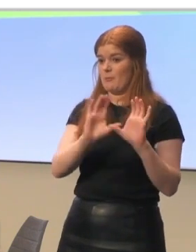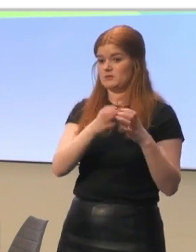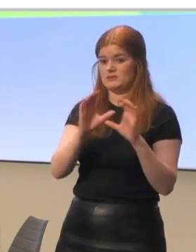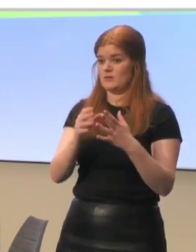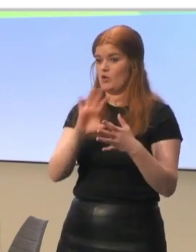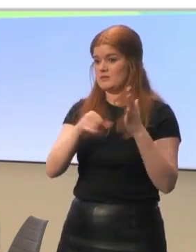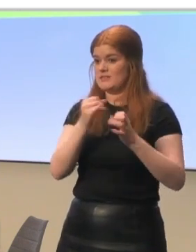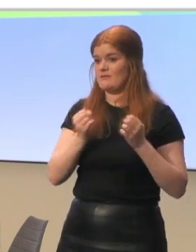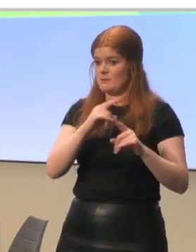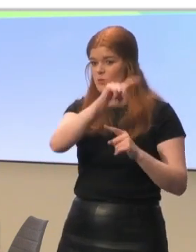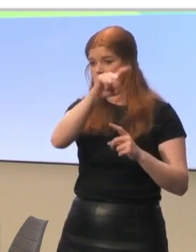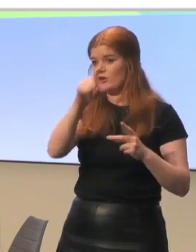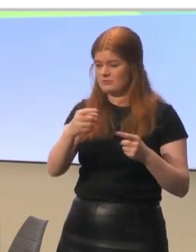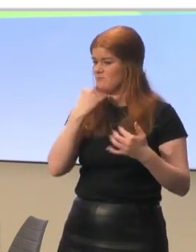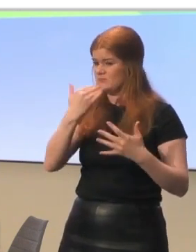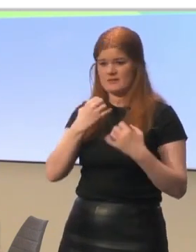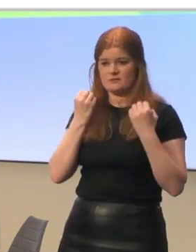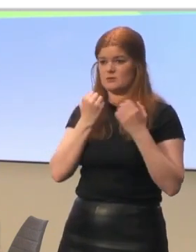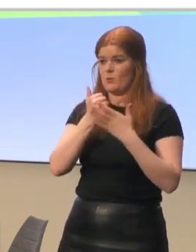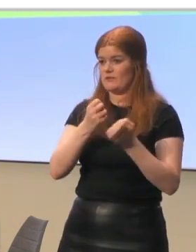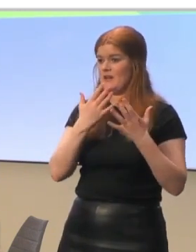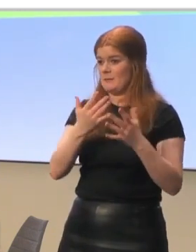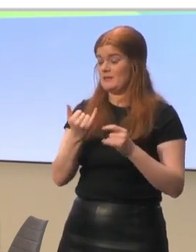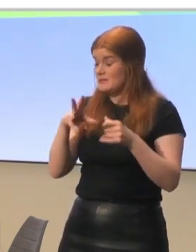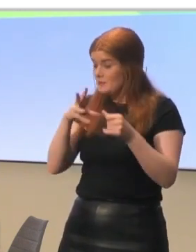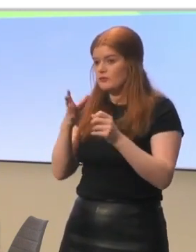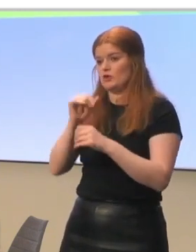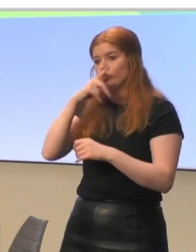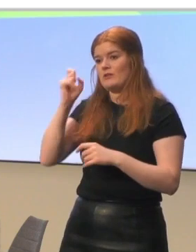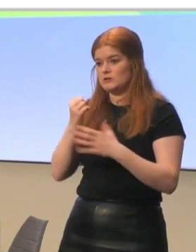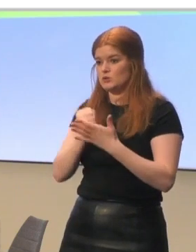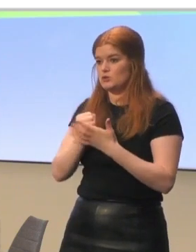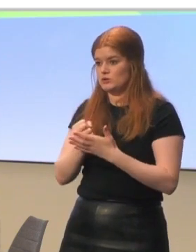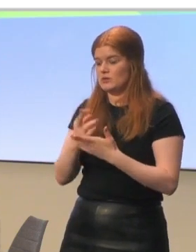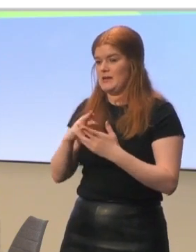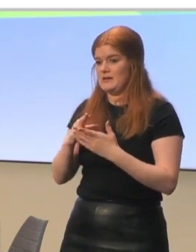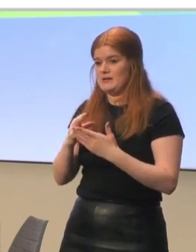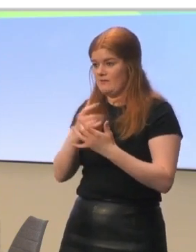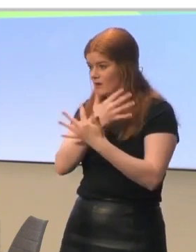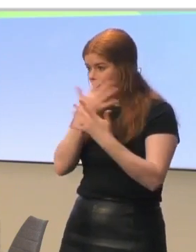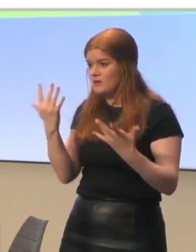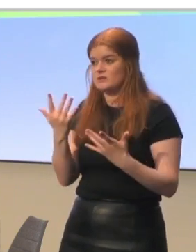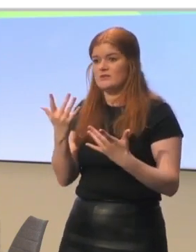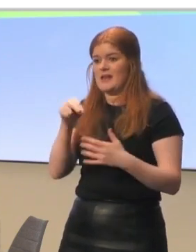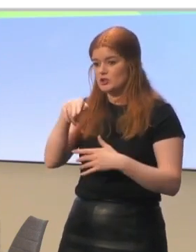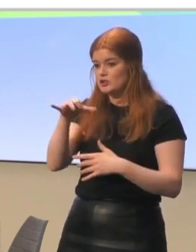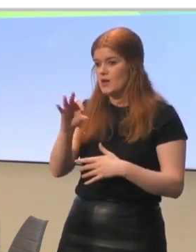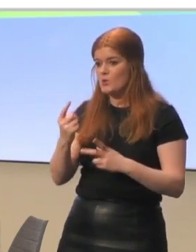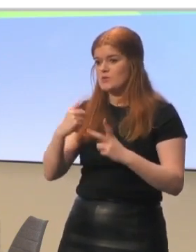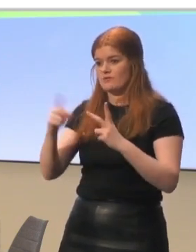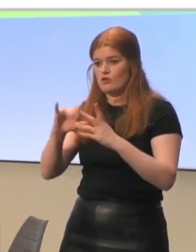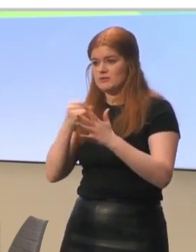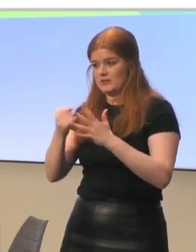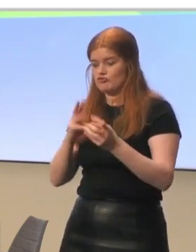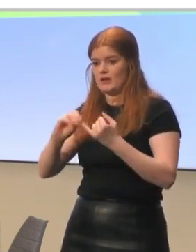out there, and there's a lot of support in the case of the Ukrainian support. There's a lot of NGOs and people like that who are